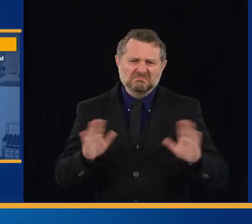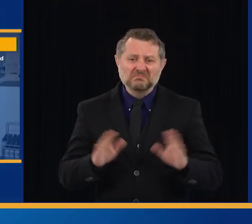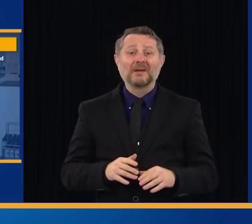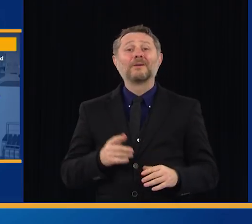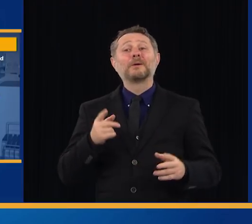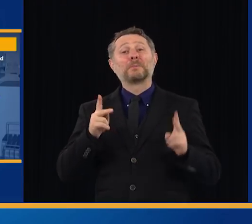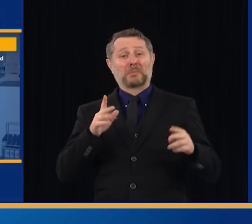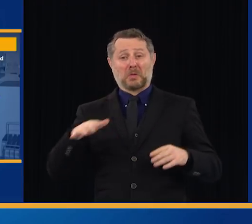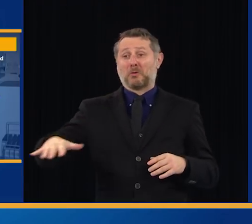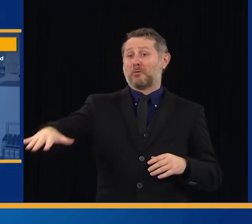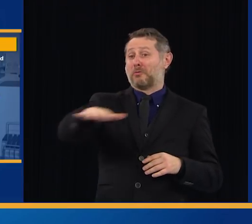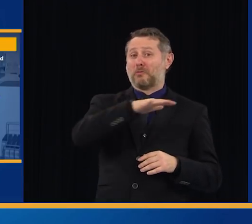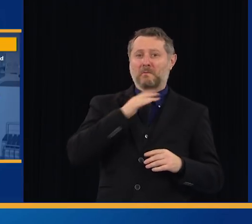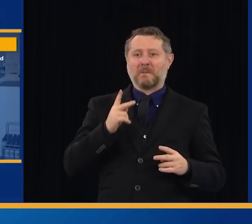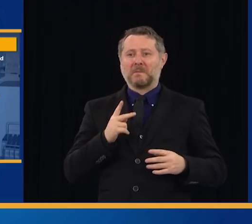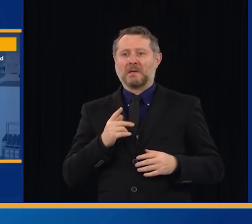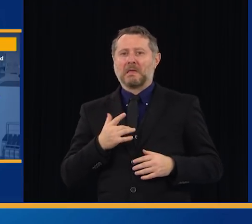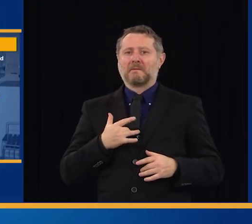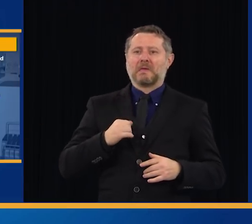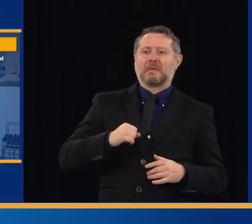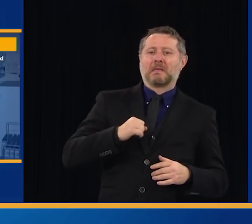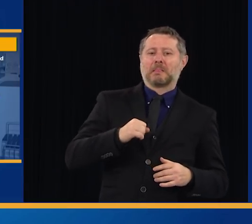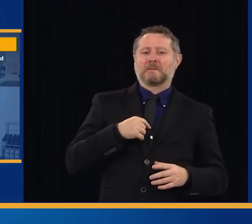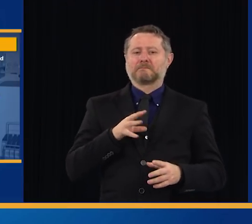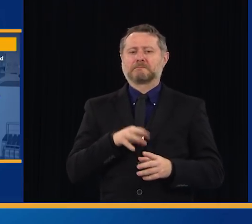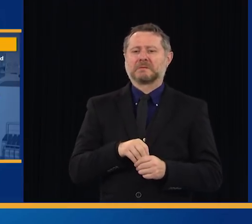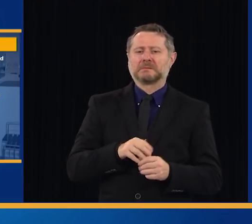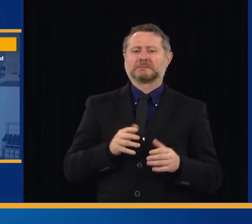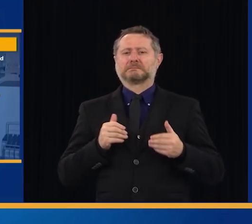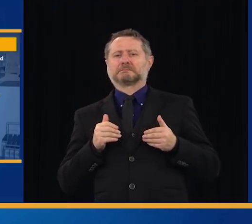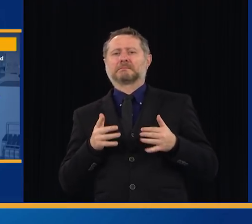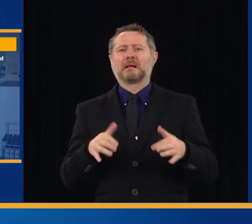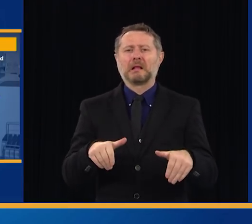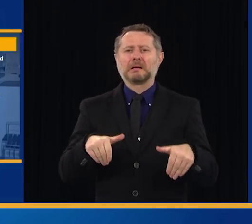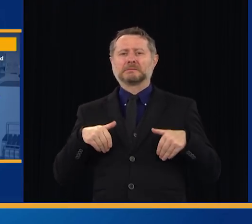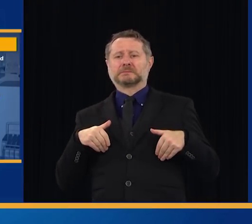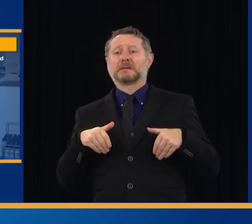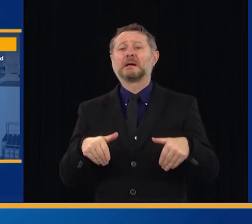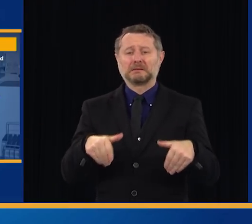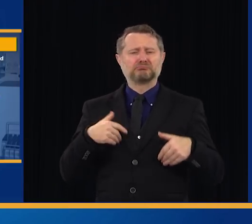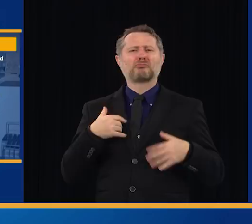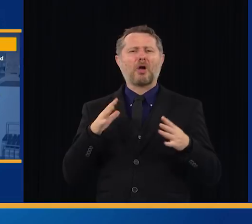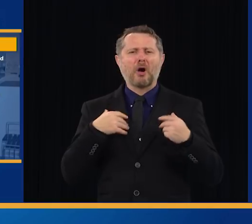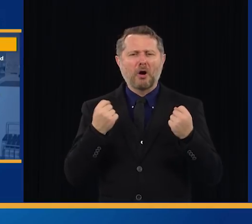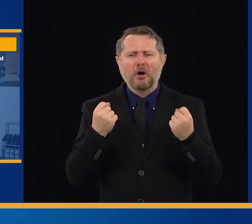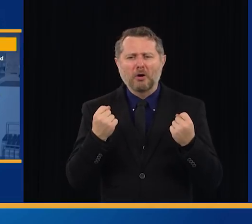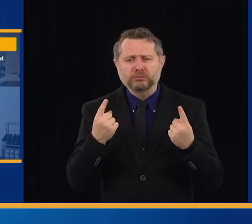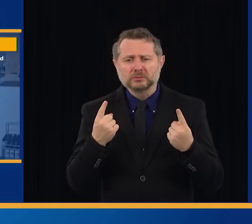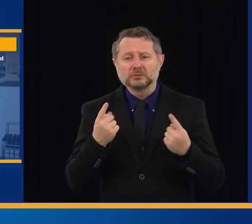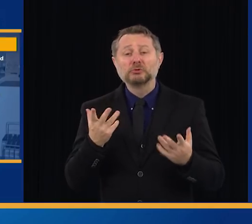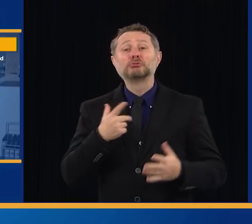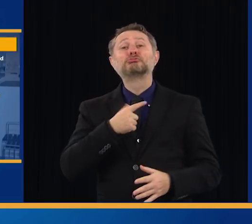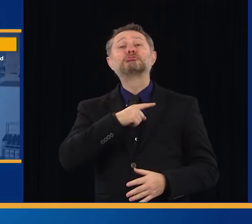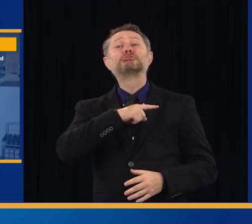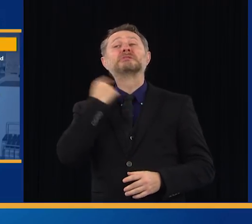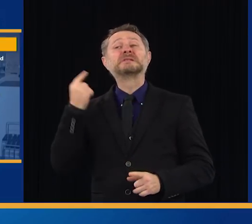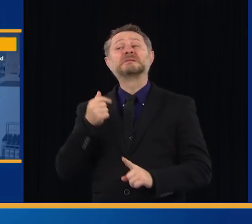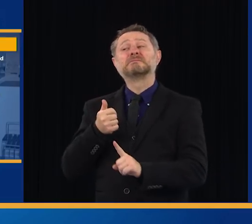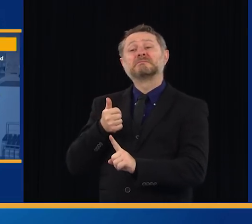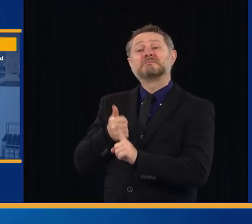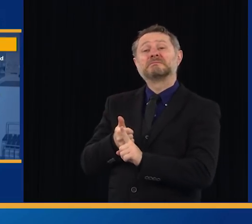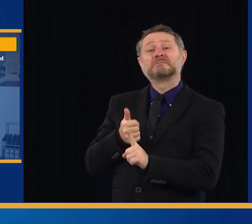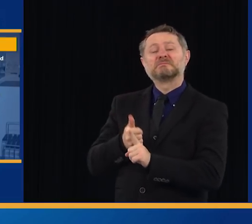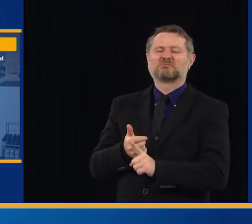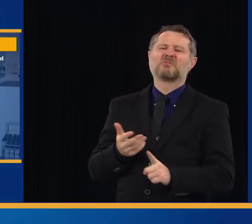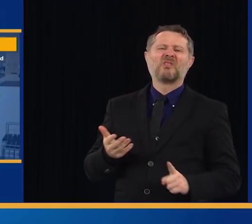understandably reluctant to get involved. But understanding the risk and understanding that